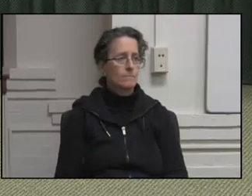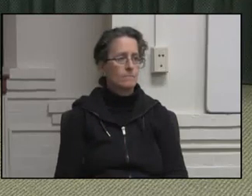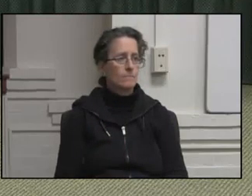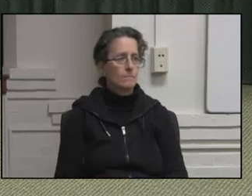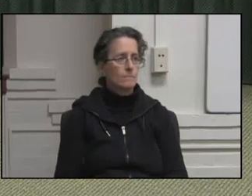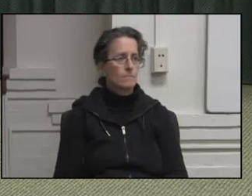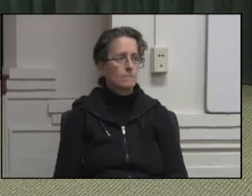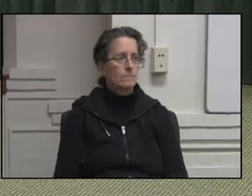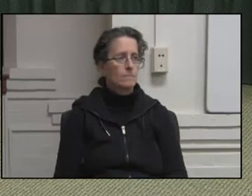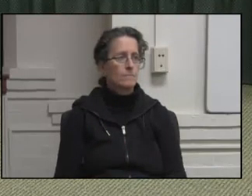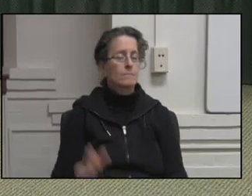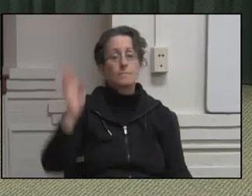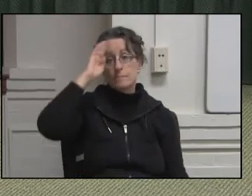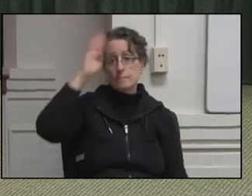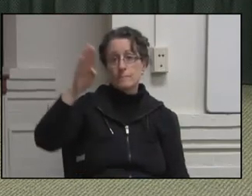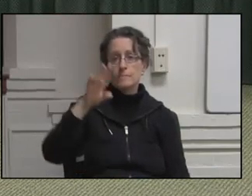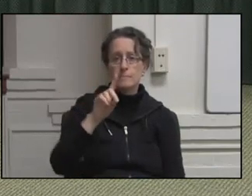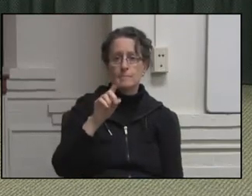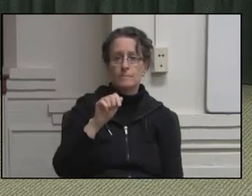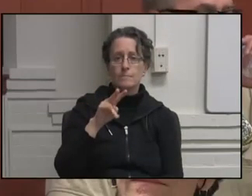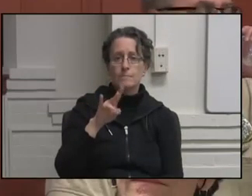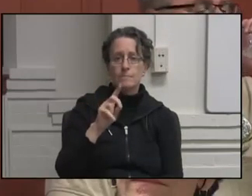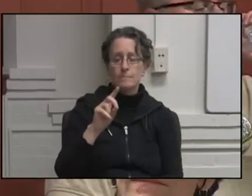Hi there, David Heiler, Whetstone Station.